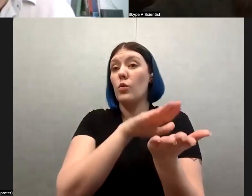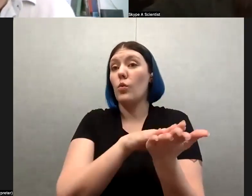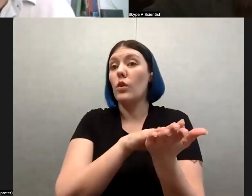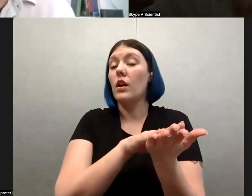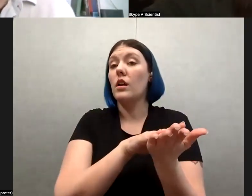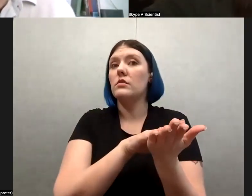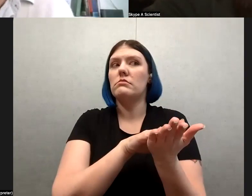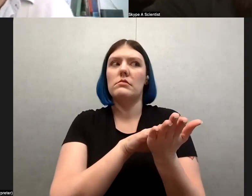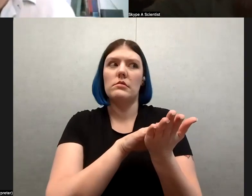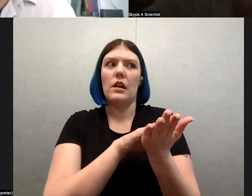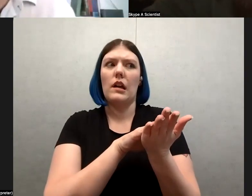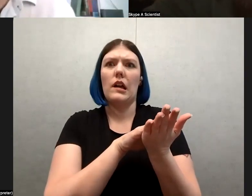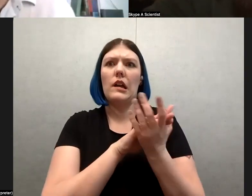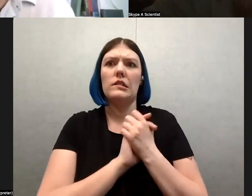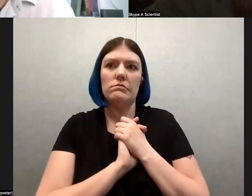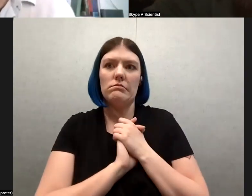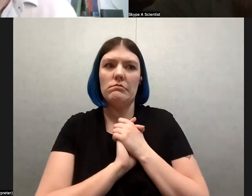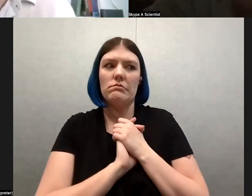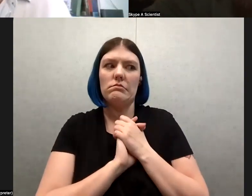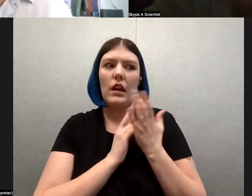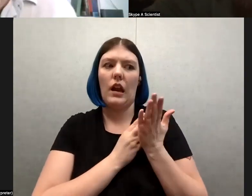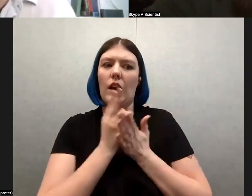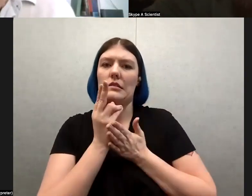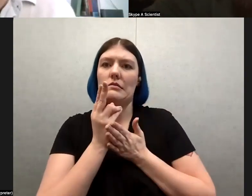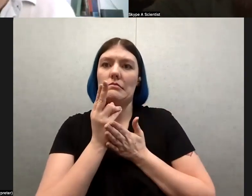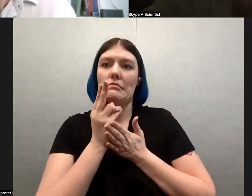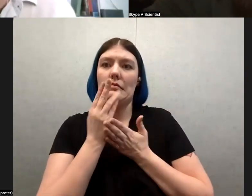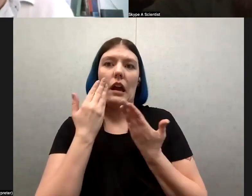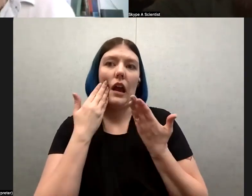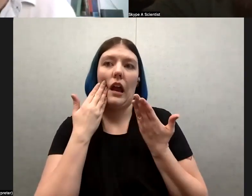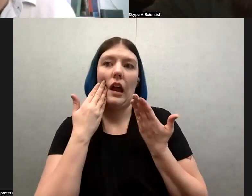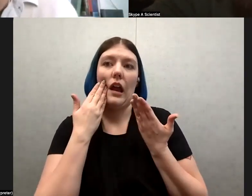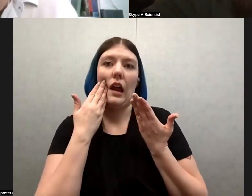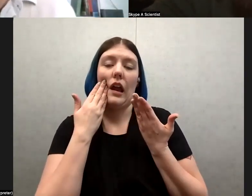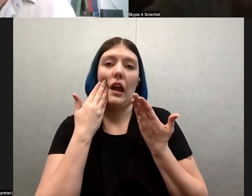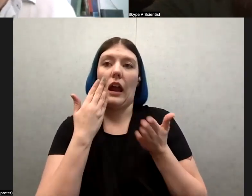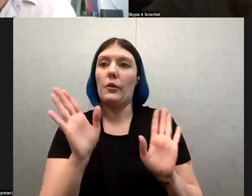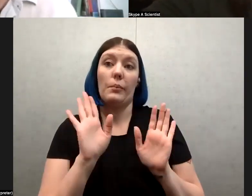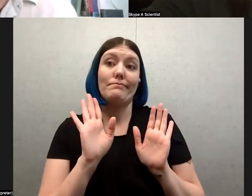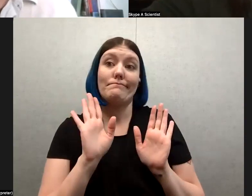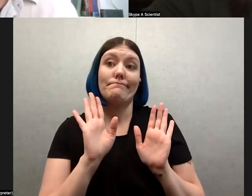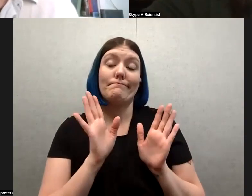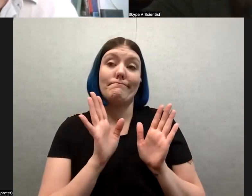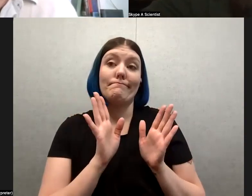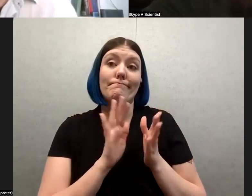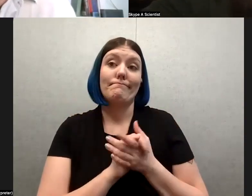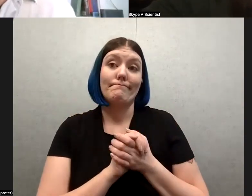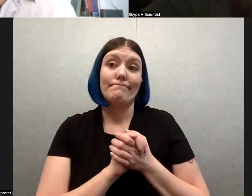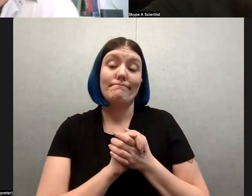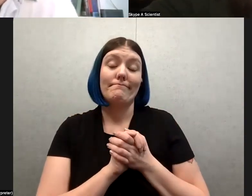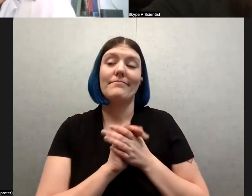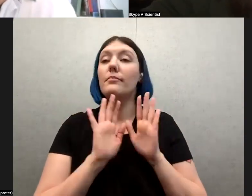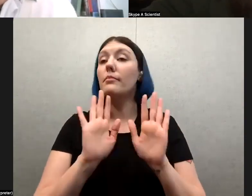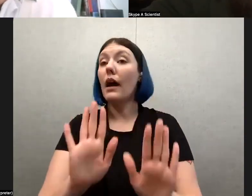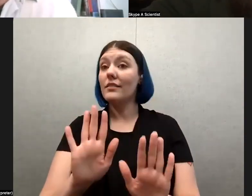Whoa. I'm going to be honest. I don't know what the largest alligator ever recorded is. But I will